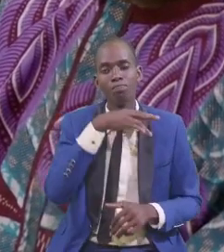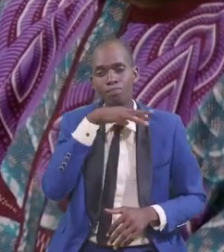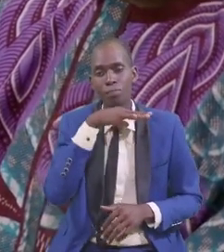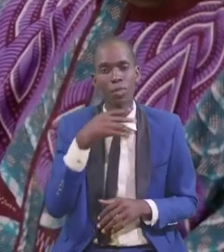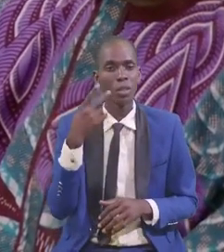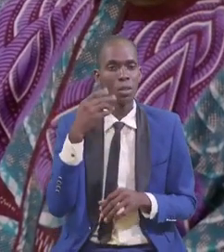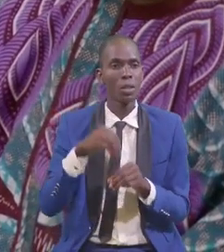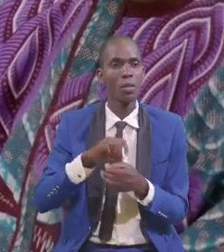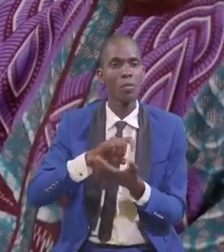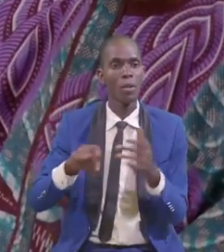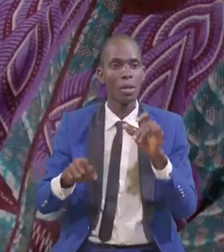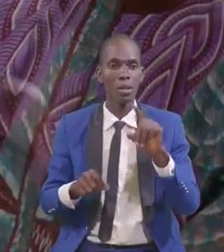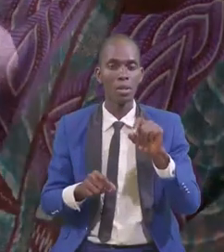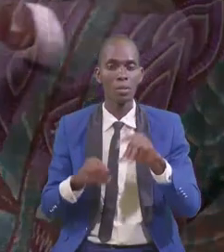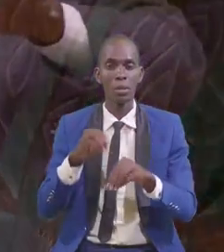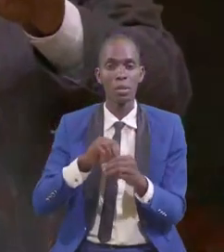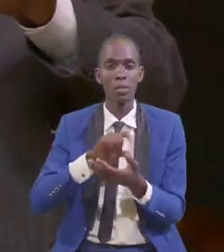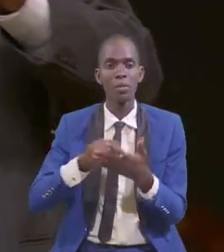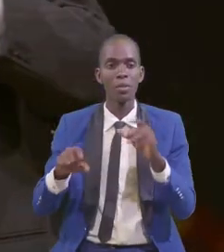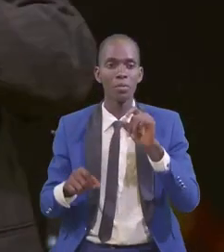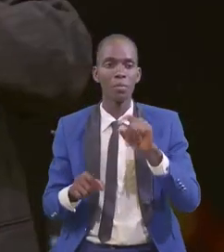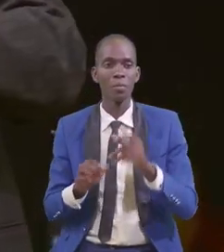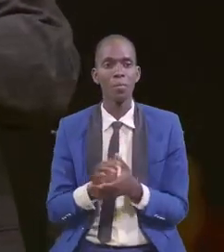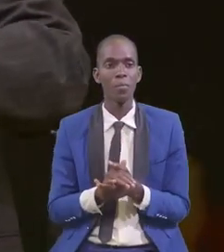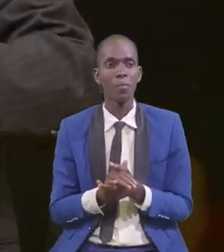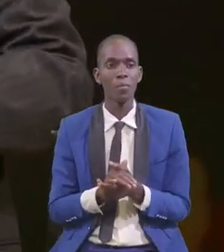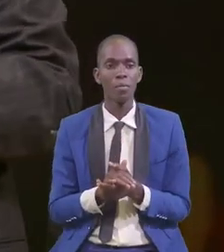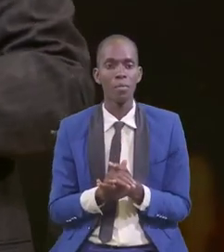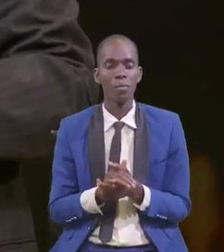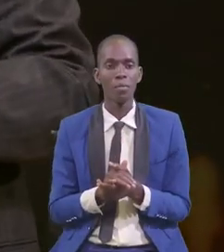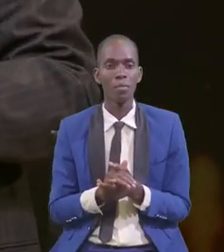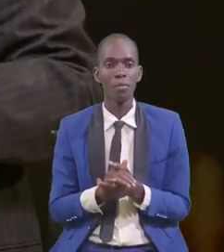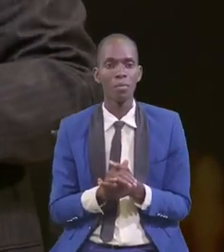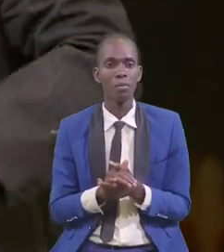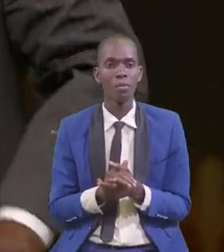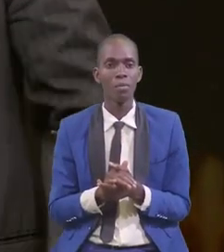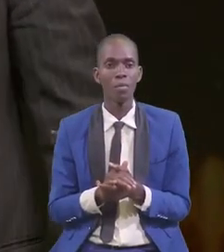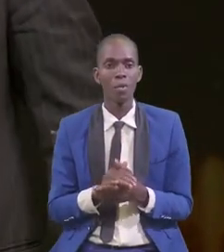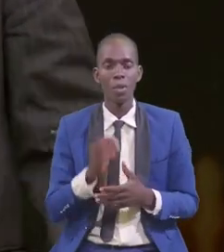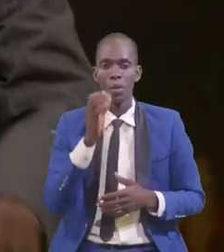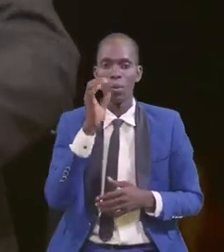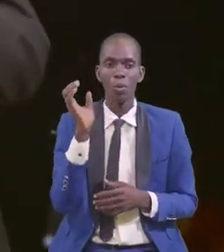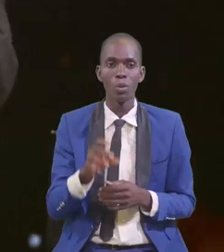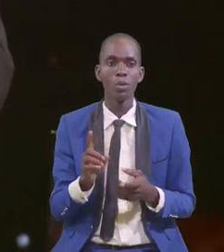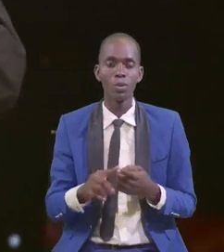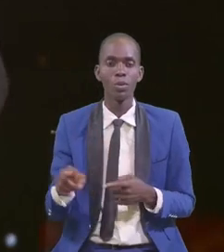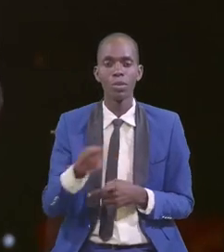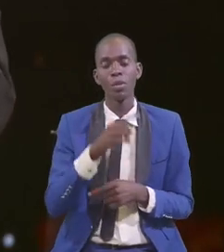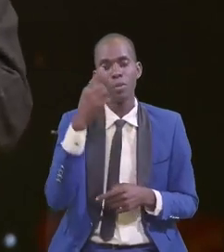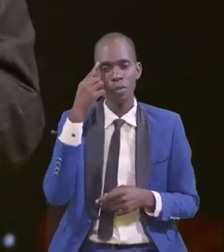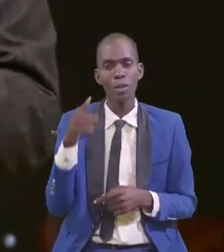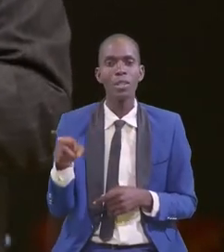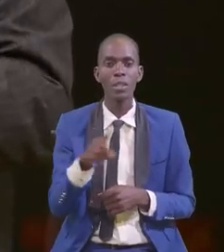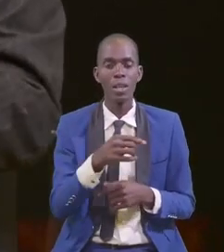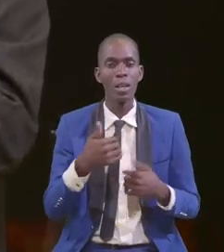verse 11. In verse 11, woe unto them, for they have